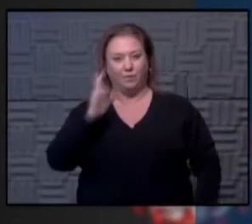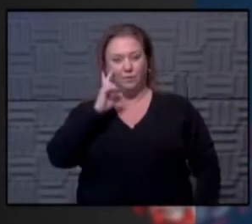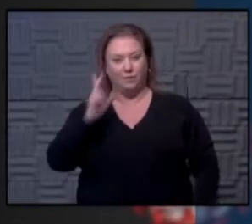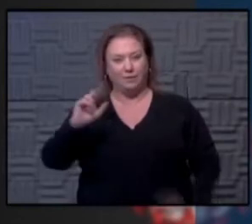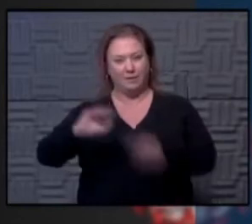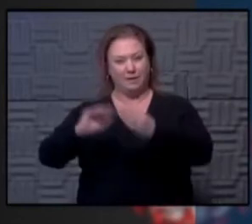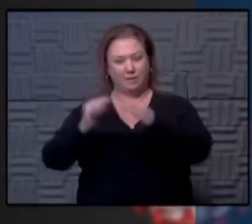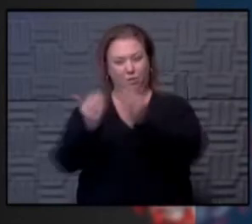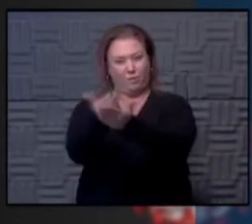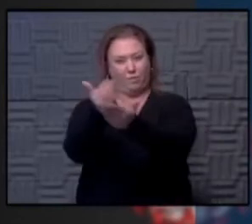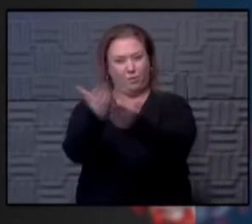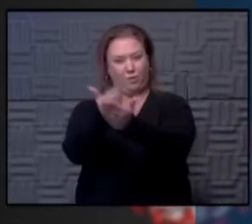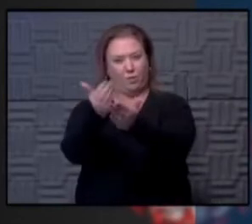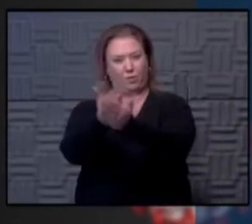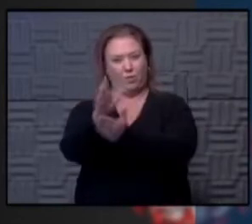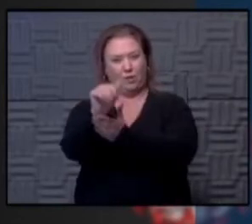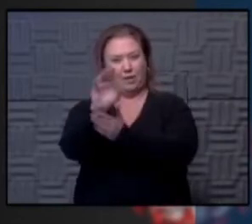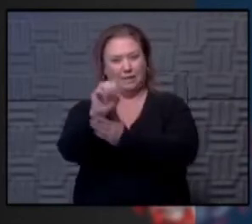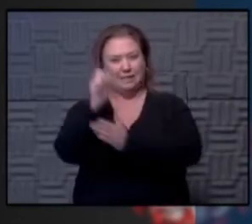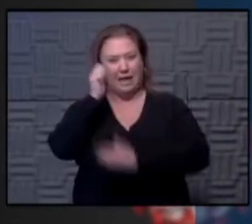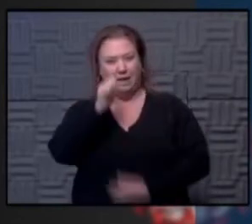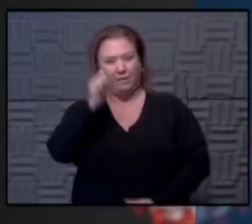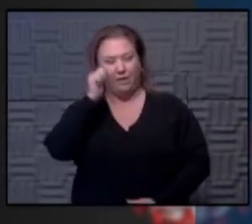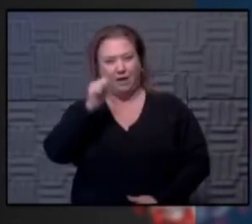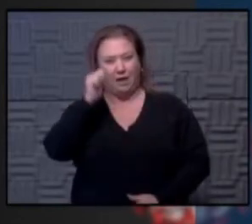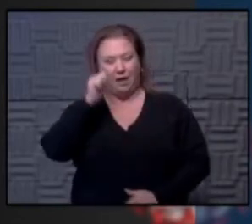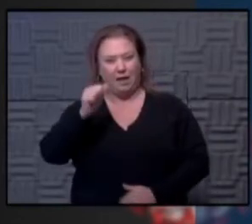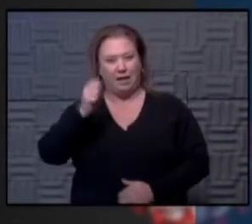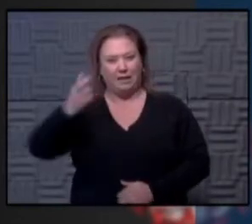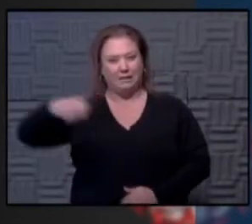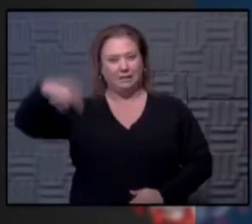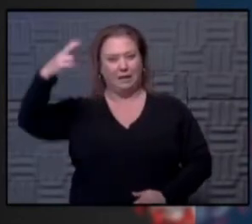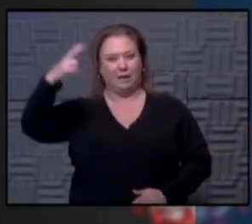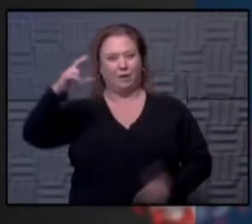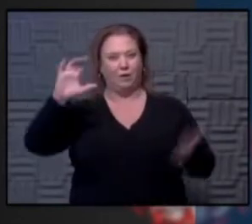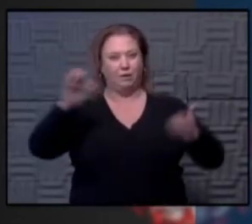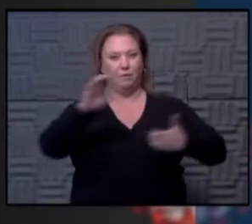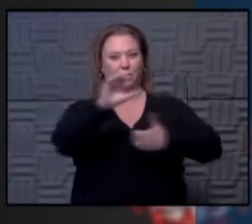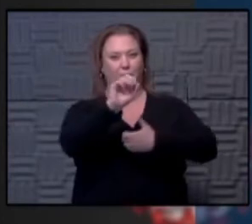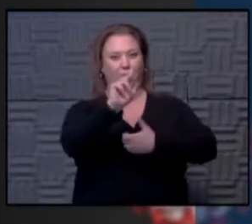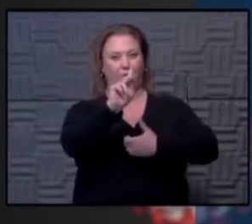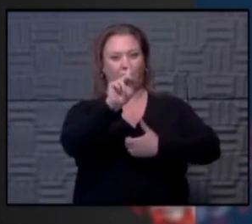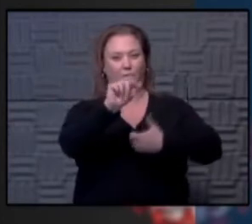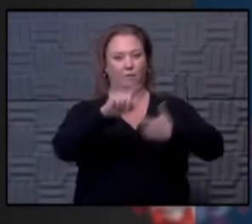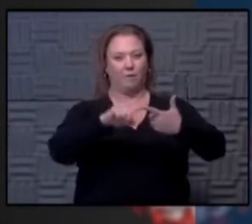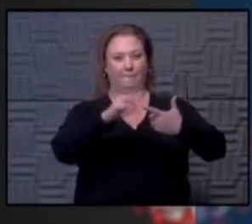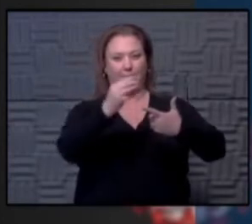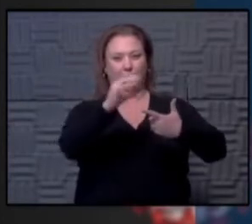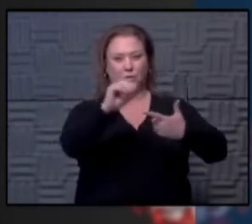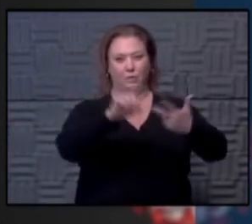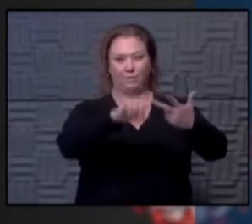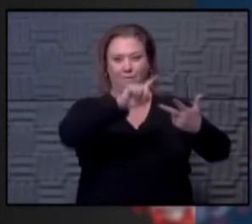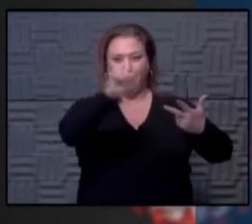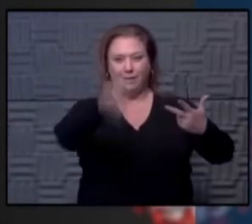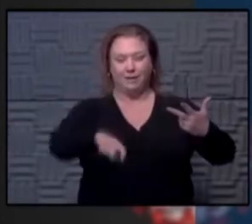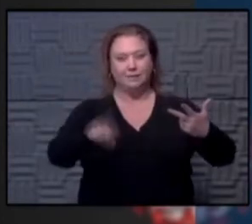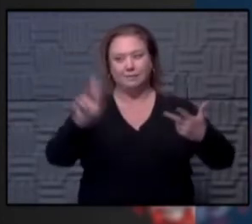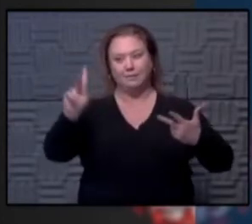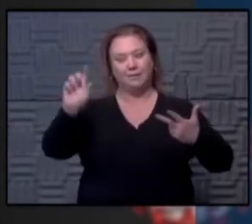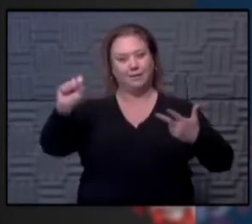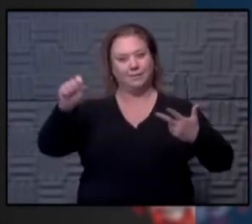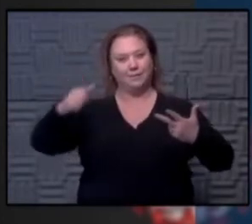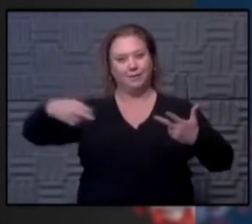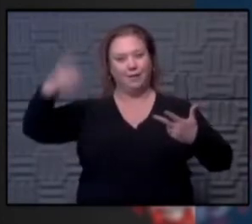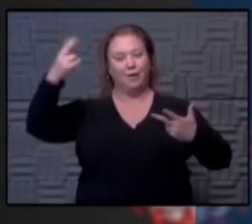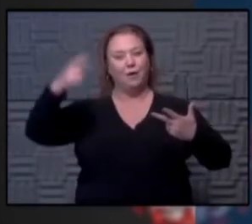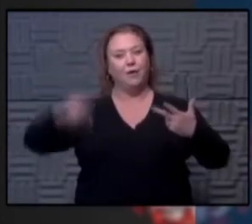The number of new cases per day, population adjusted, is higher than Oklahoma, Missouri, or Texas. And all of these